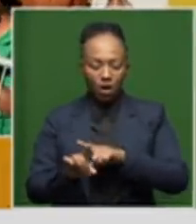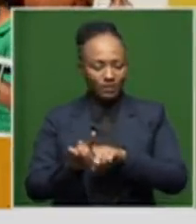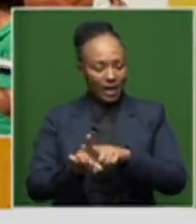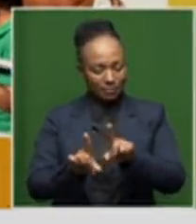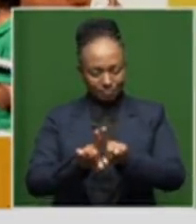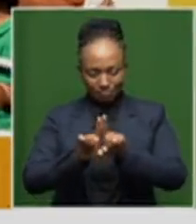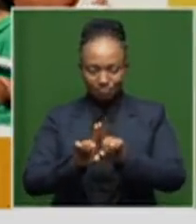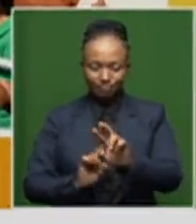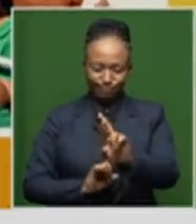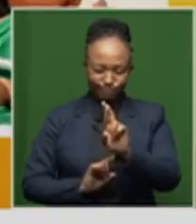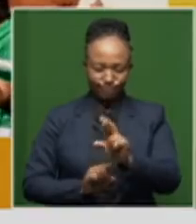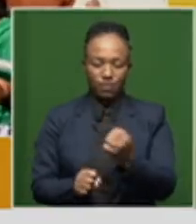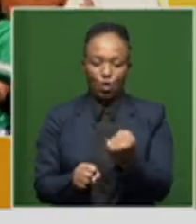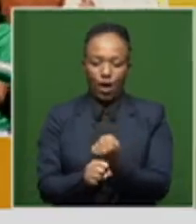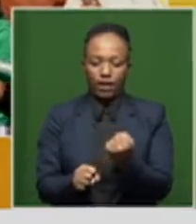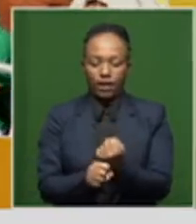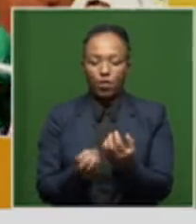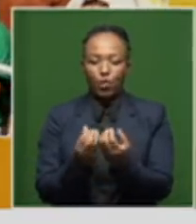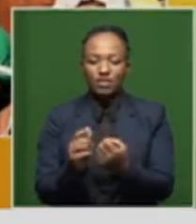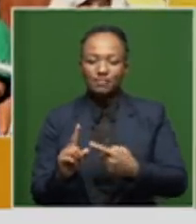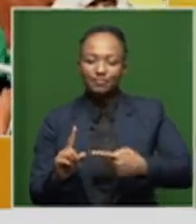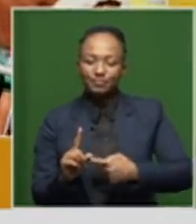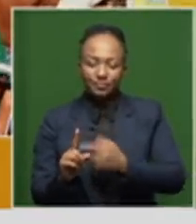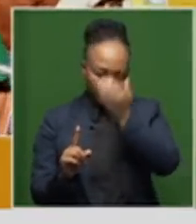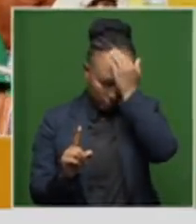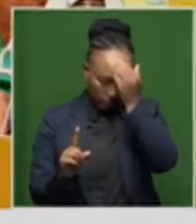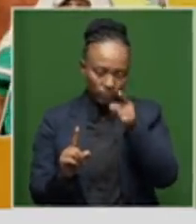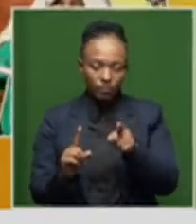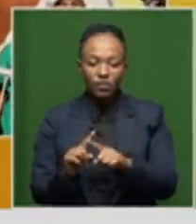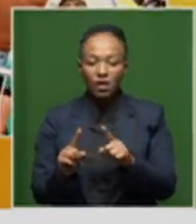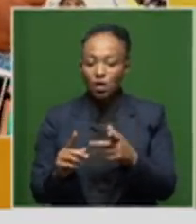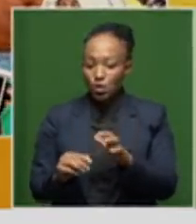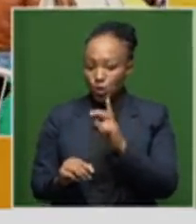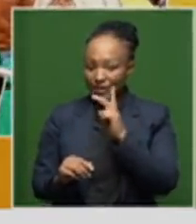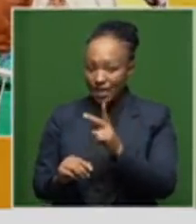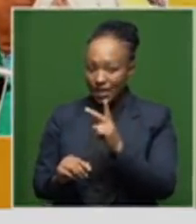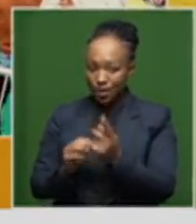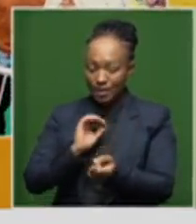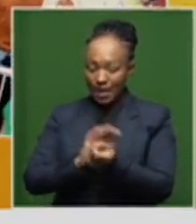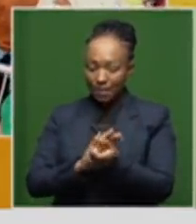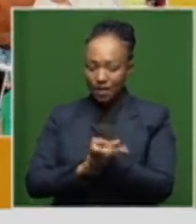working together side by side. Essentially, you can see what's taking place